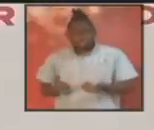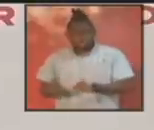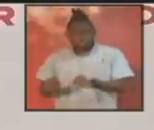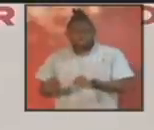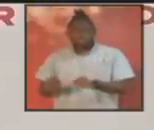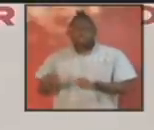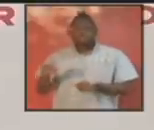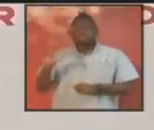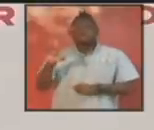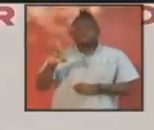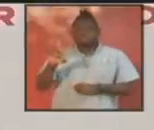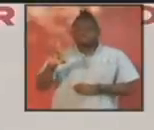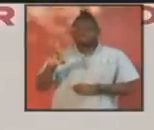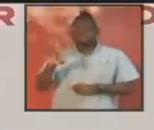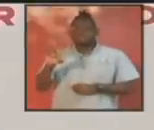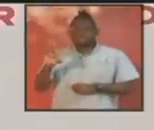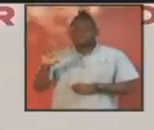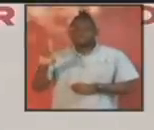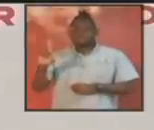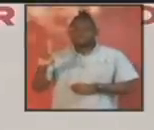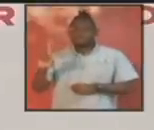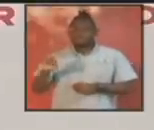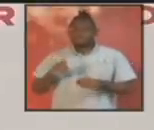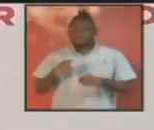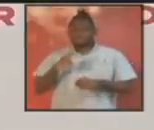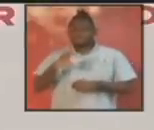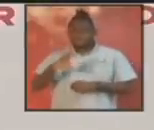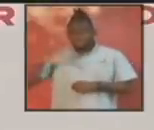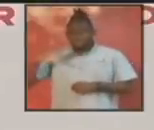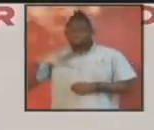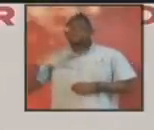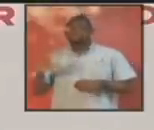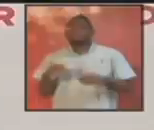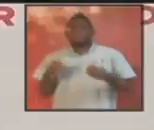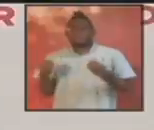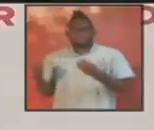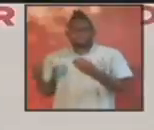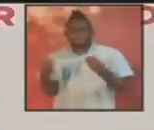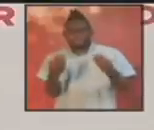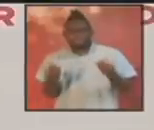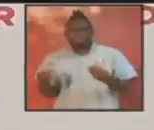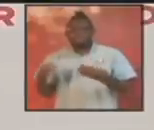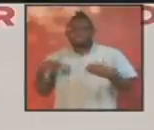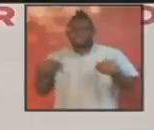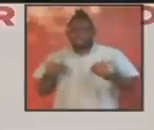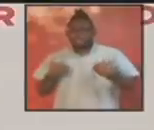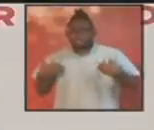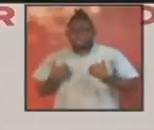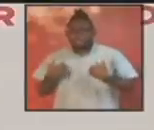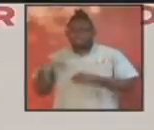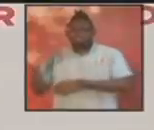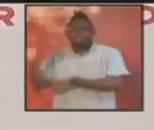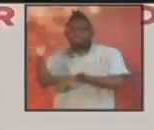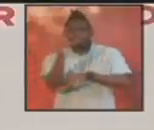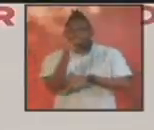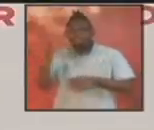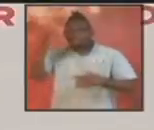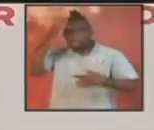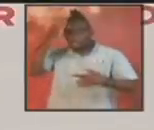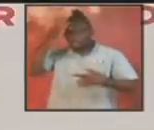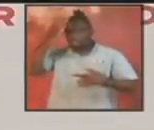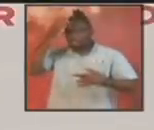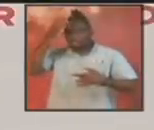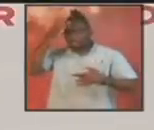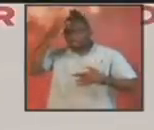and have cited in the recent weeks those animals coming to the fore out of the forest, usually a sign of illness, and of course having some